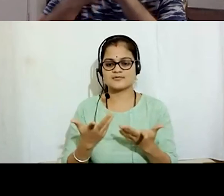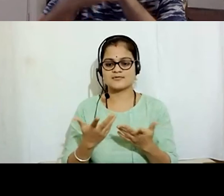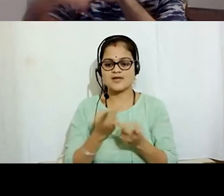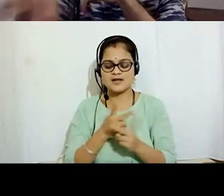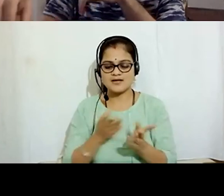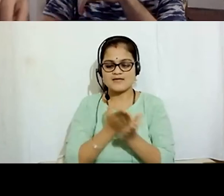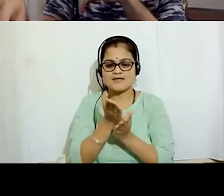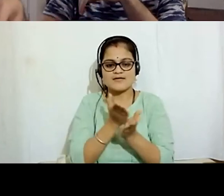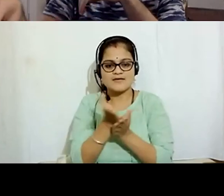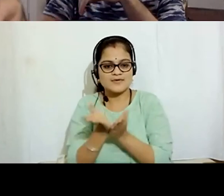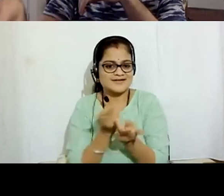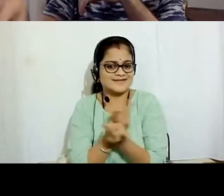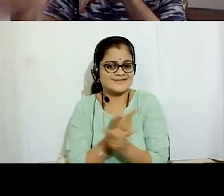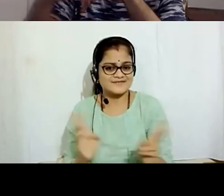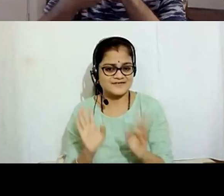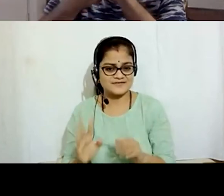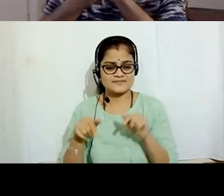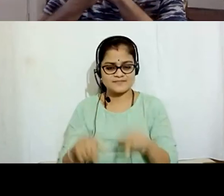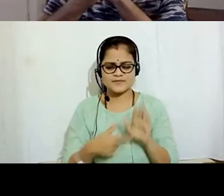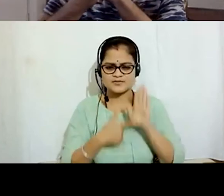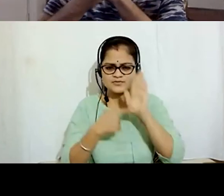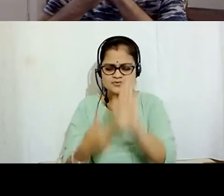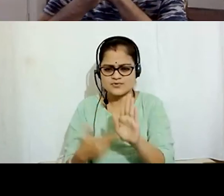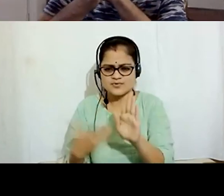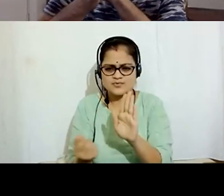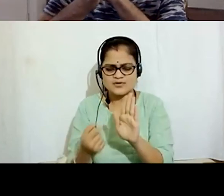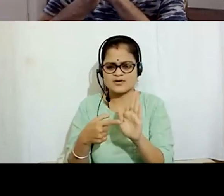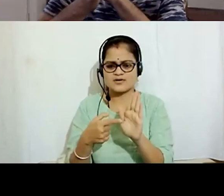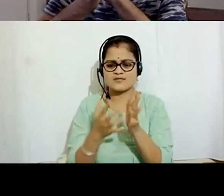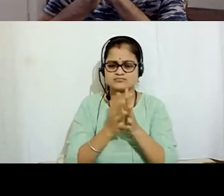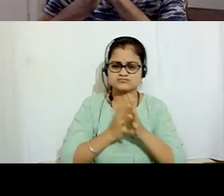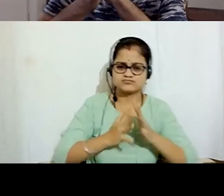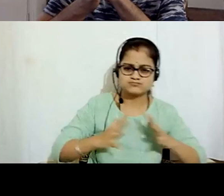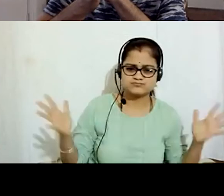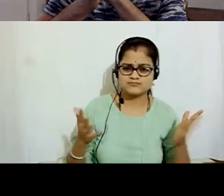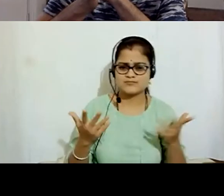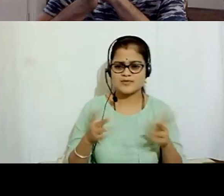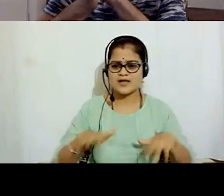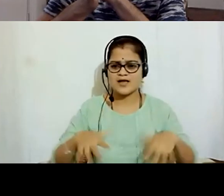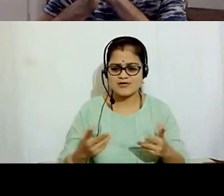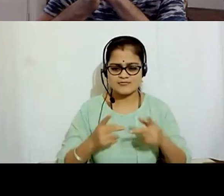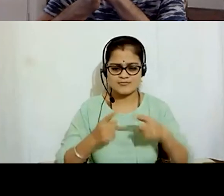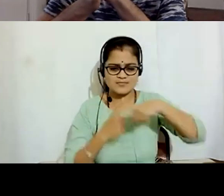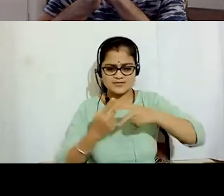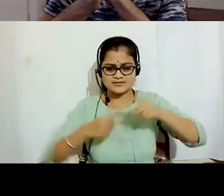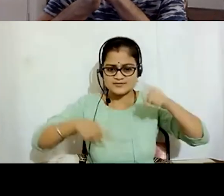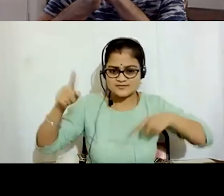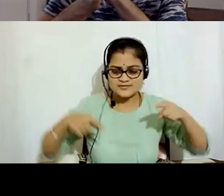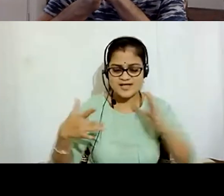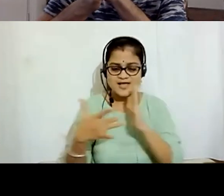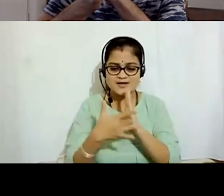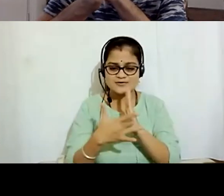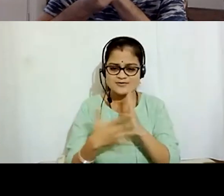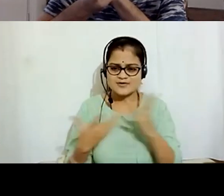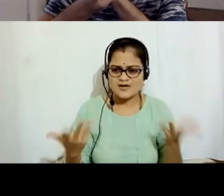different way. And it just goes to show how vast the array of electronic music can